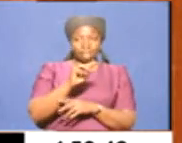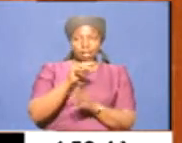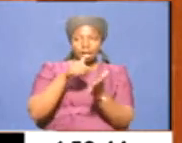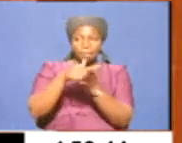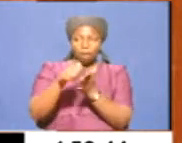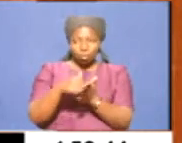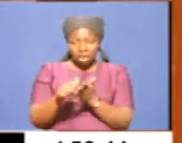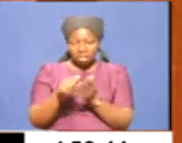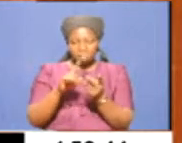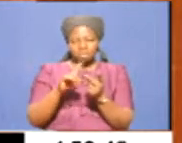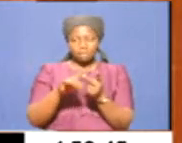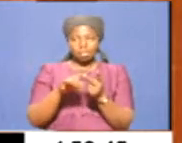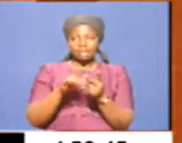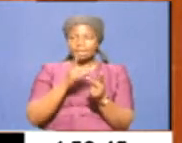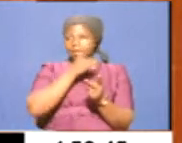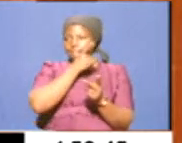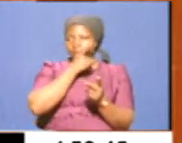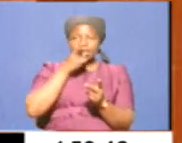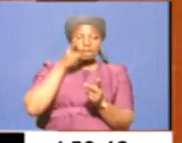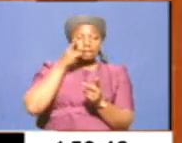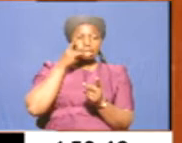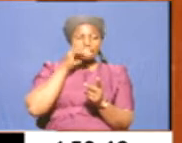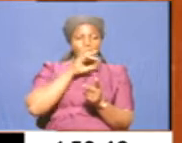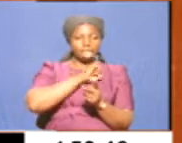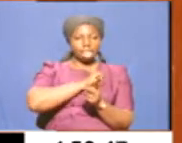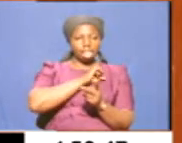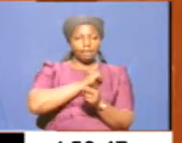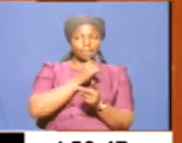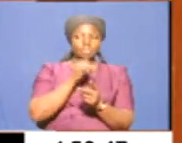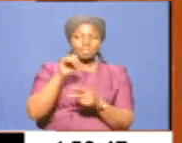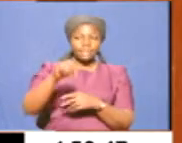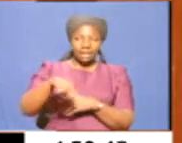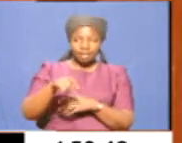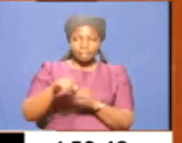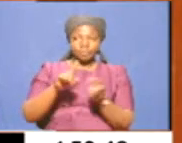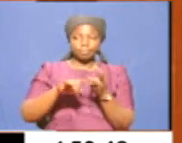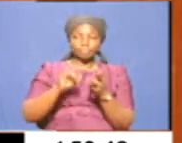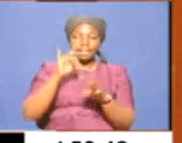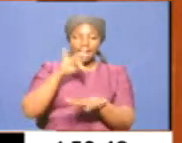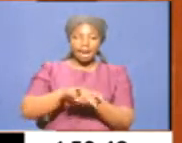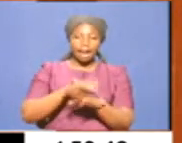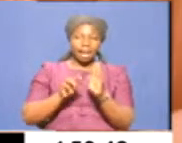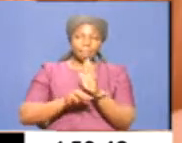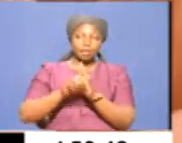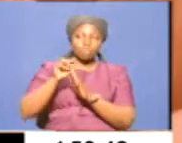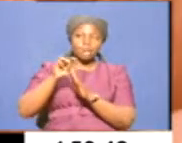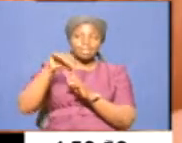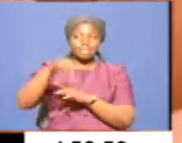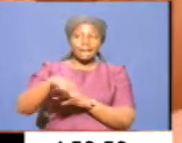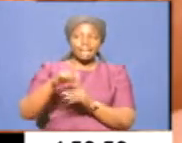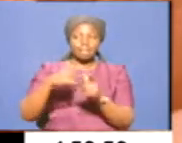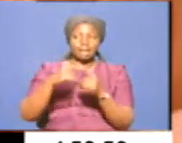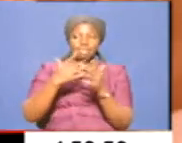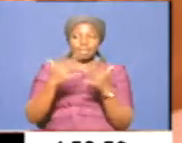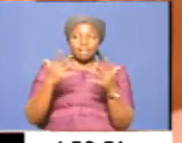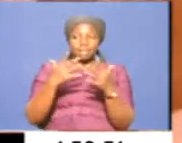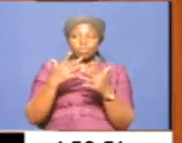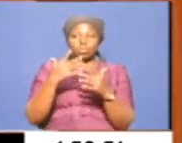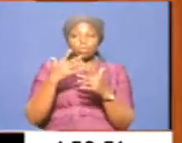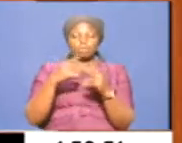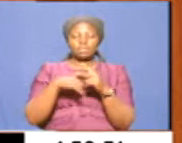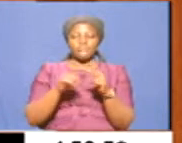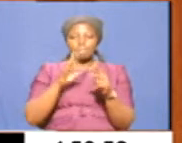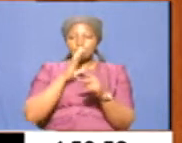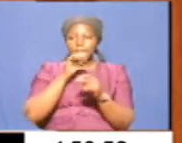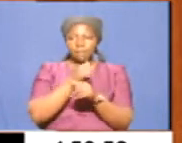know, drought-resistant seeds, if you take early maturing seeds, things would begin to turn. The time rife for